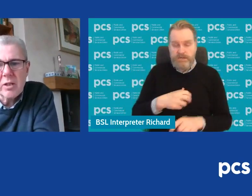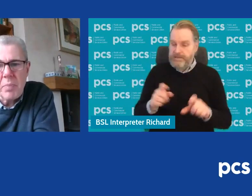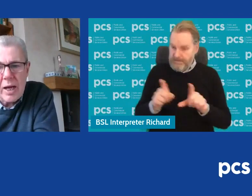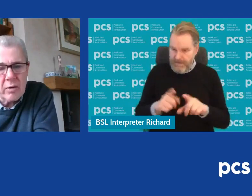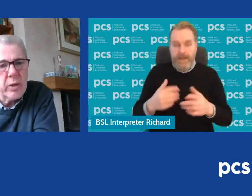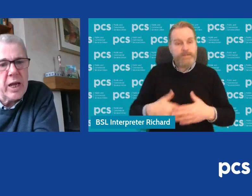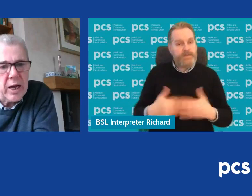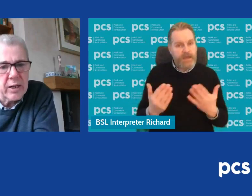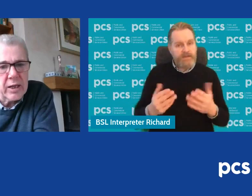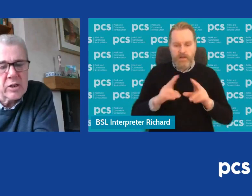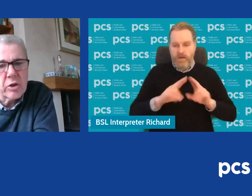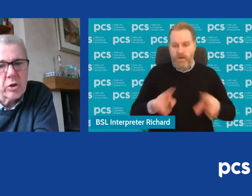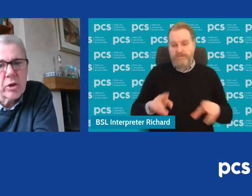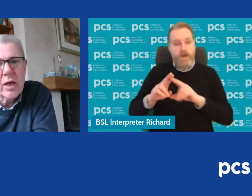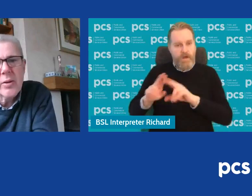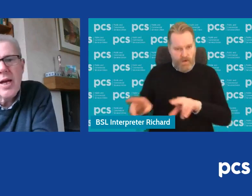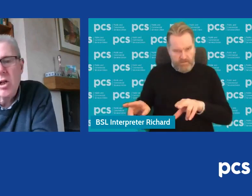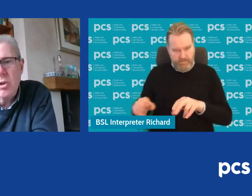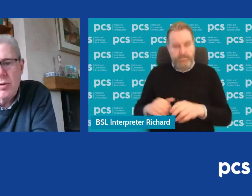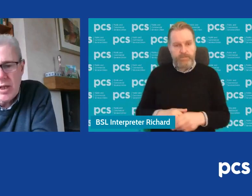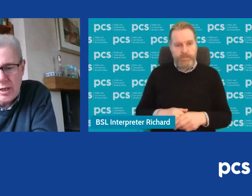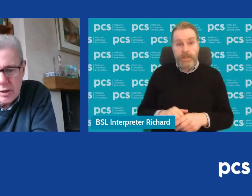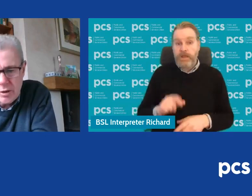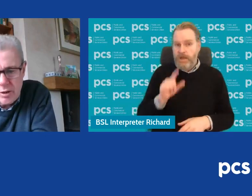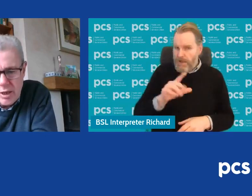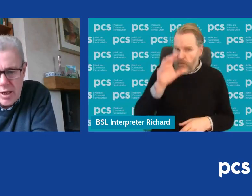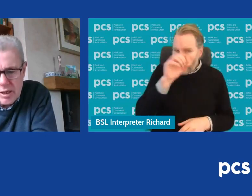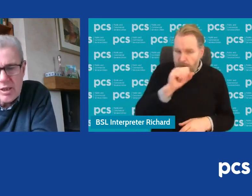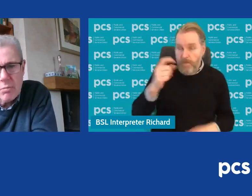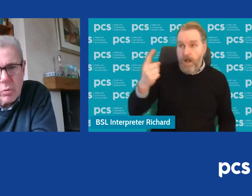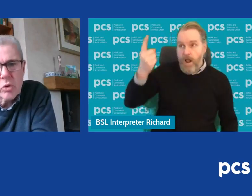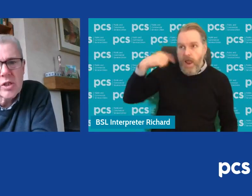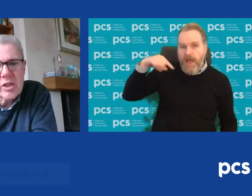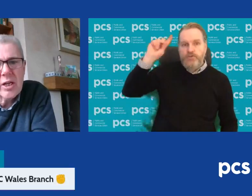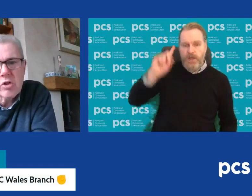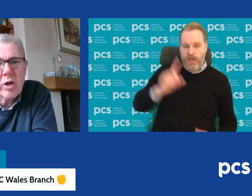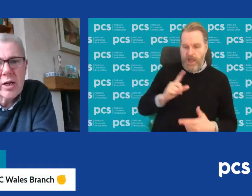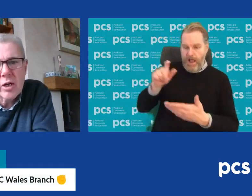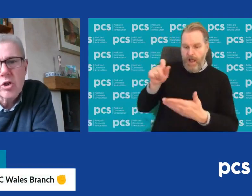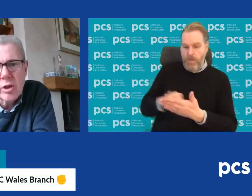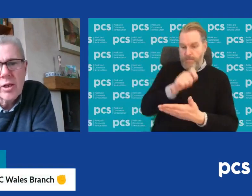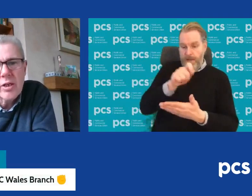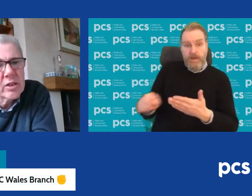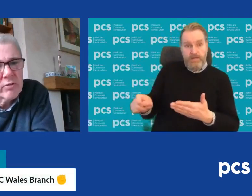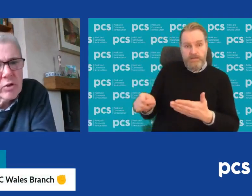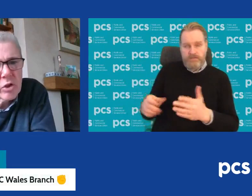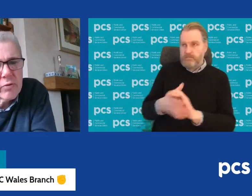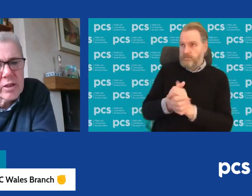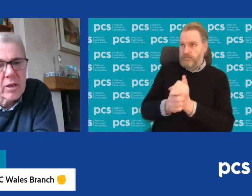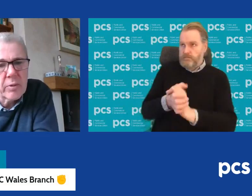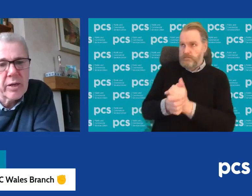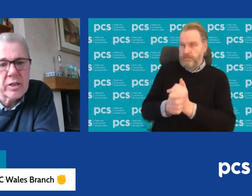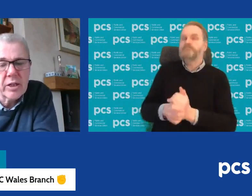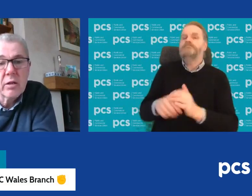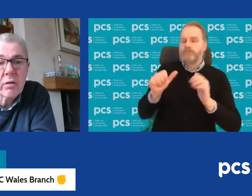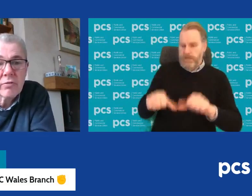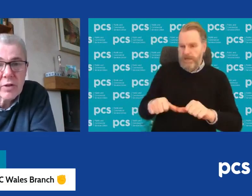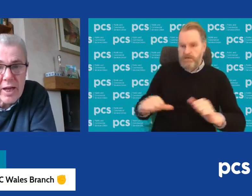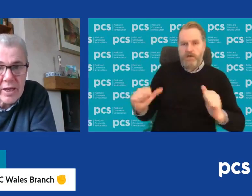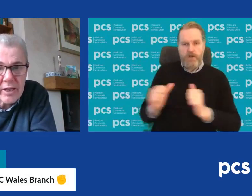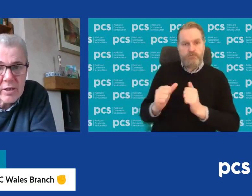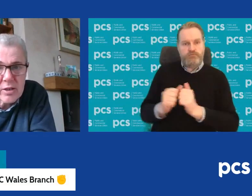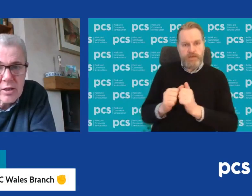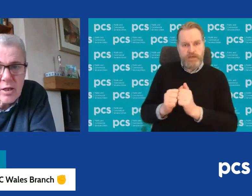is that the ballot we had last year and the action we've taken has seen more sustained strike action in the civil service than we have seen